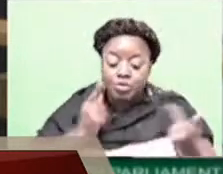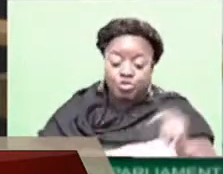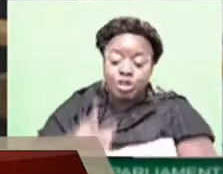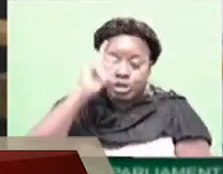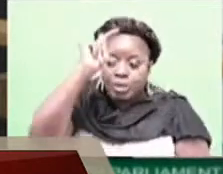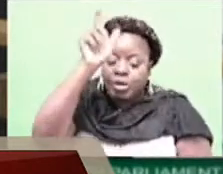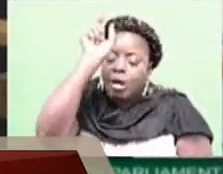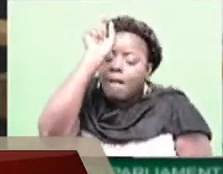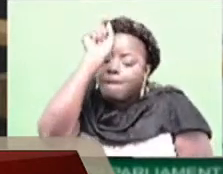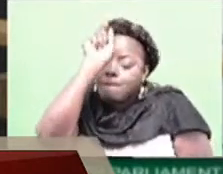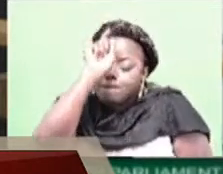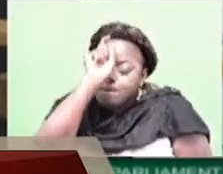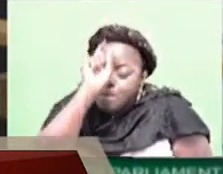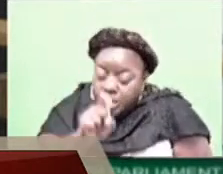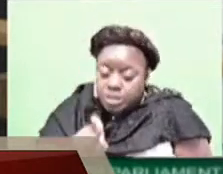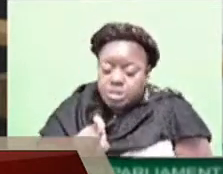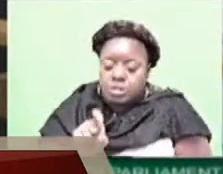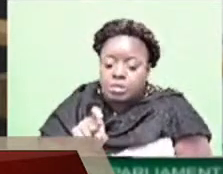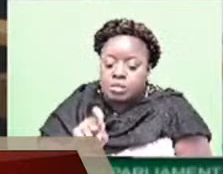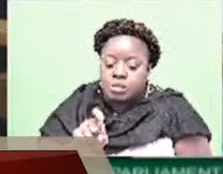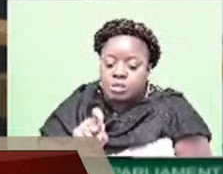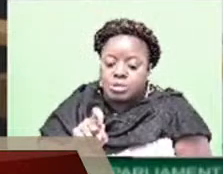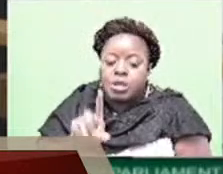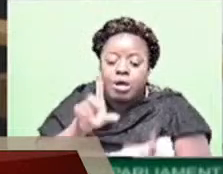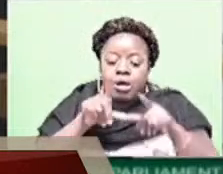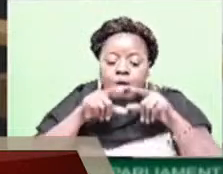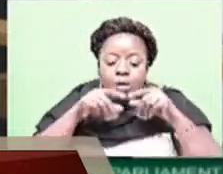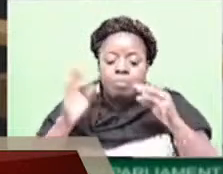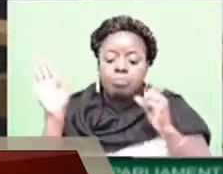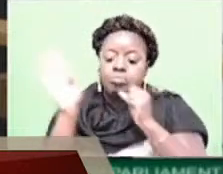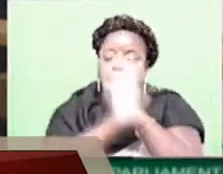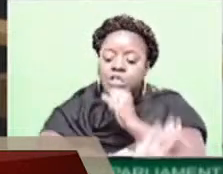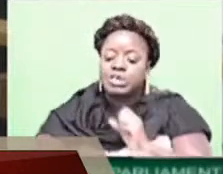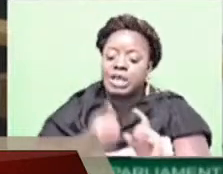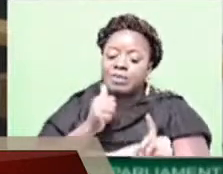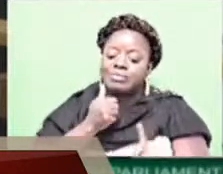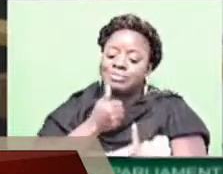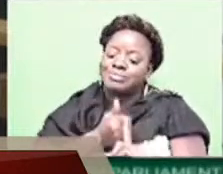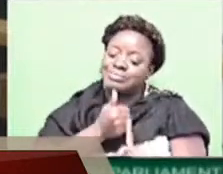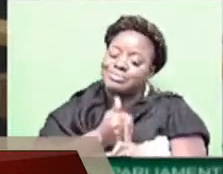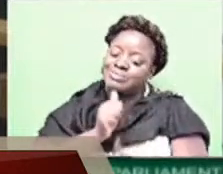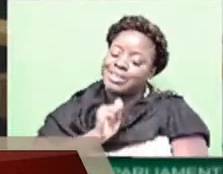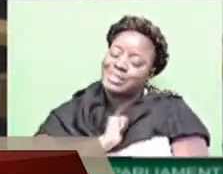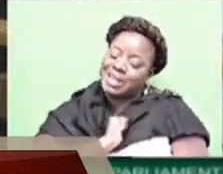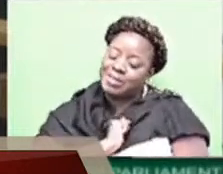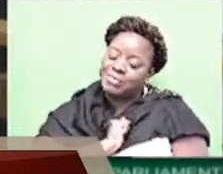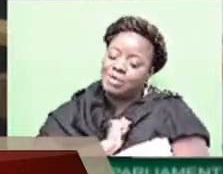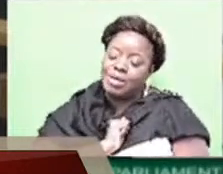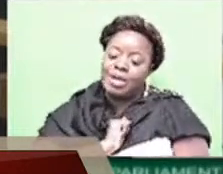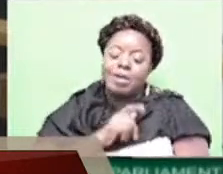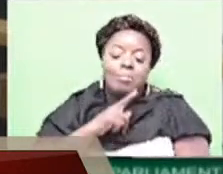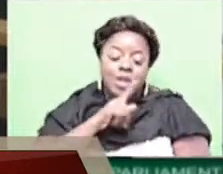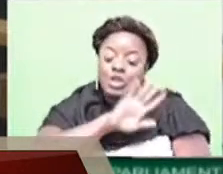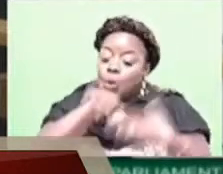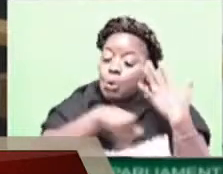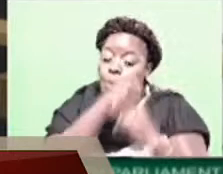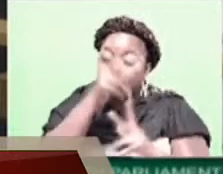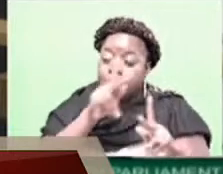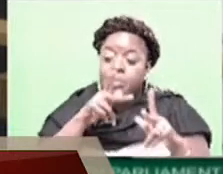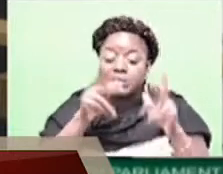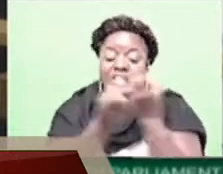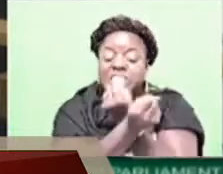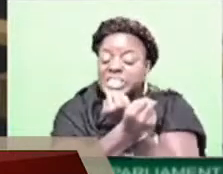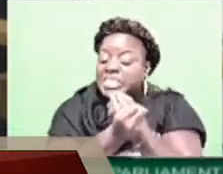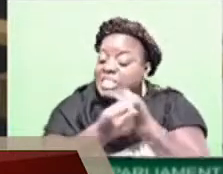and steps in order to protect themselves and to ensure the health and safety of everyone.